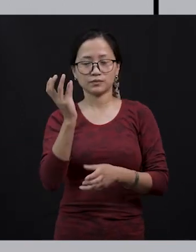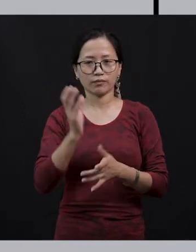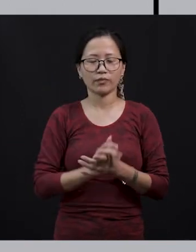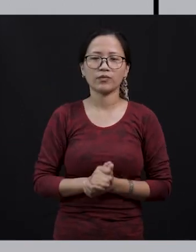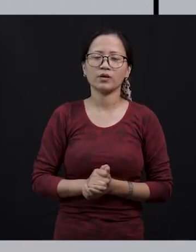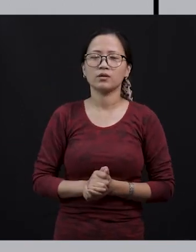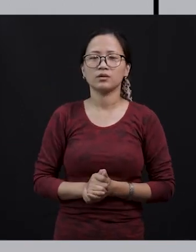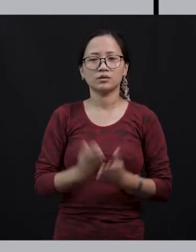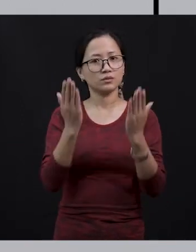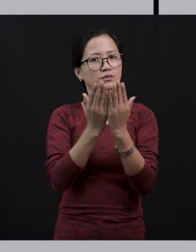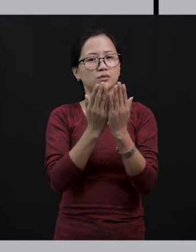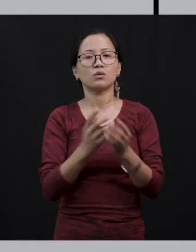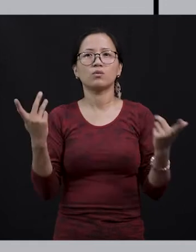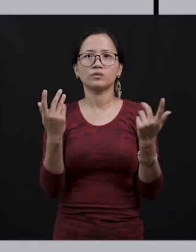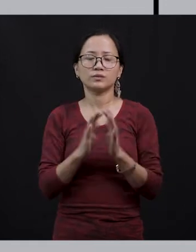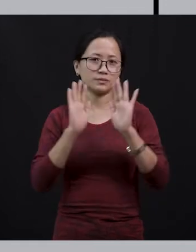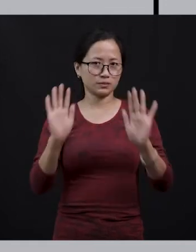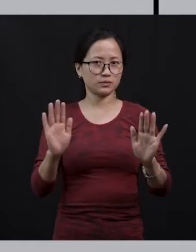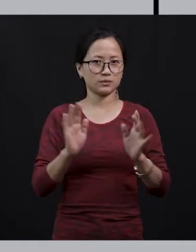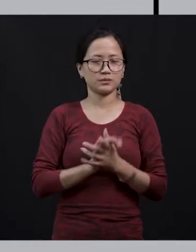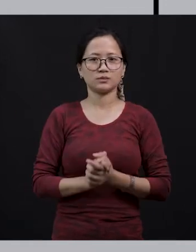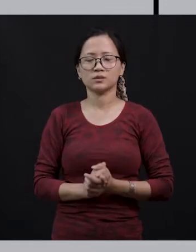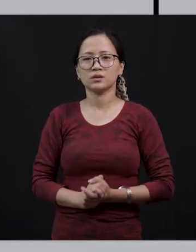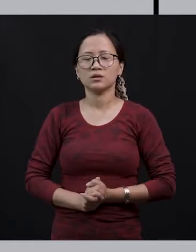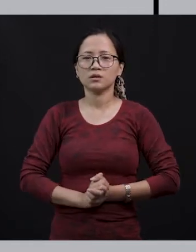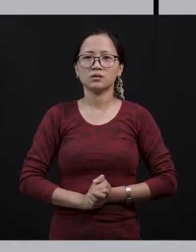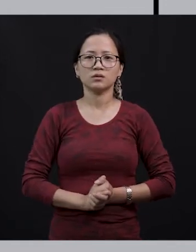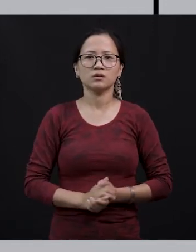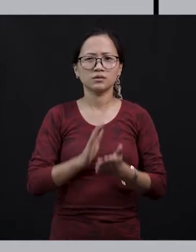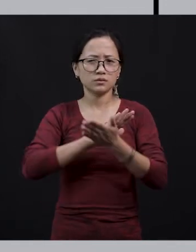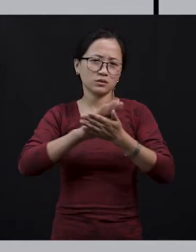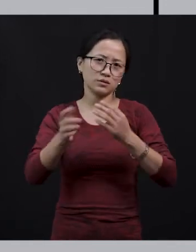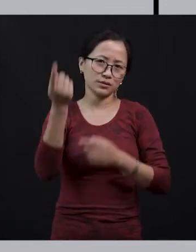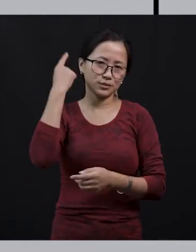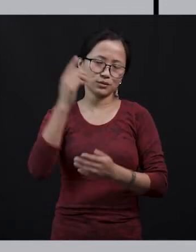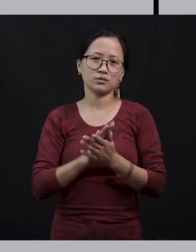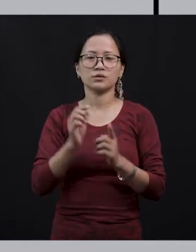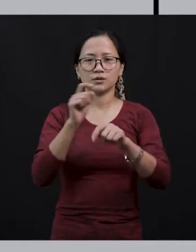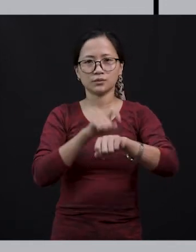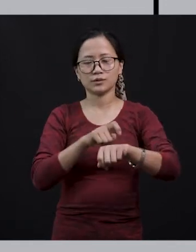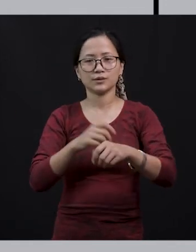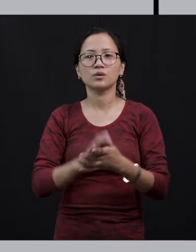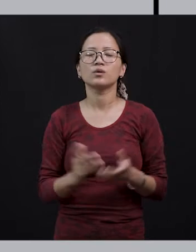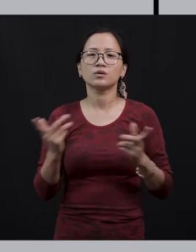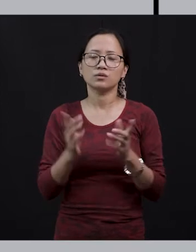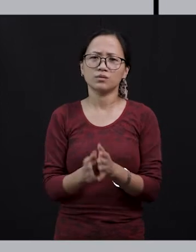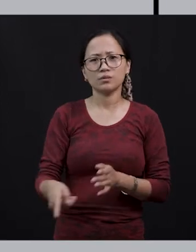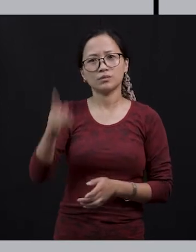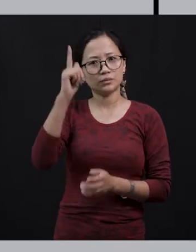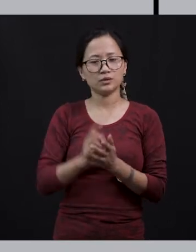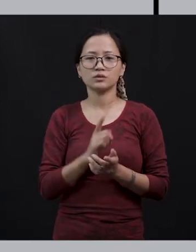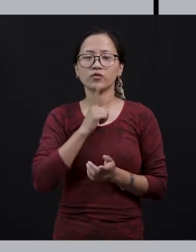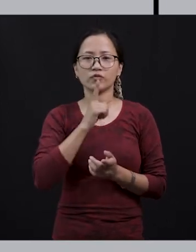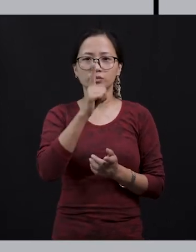we can actually read what all happened. So, this was a historical period where you have most